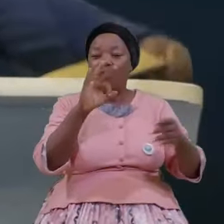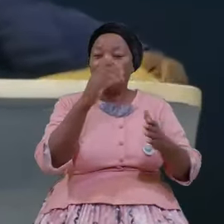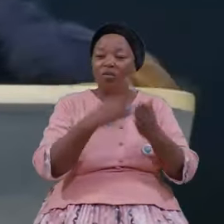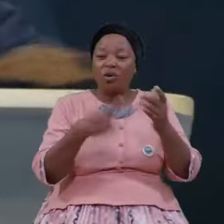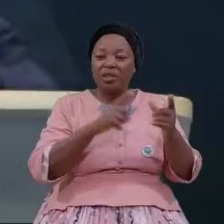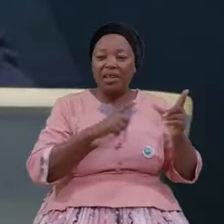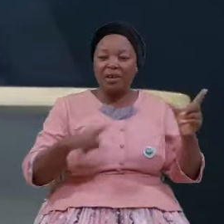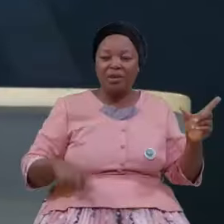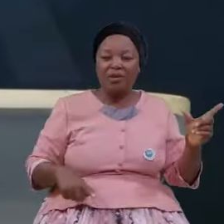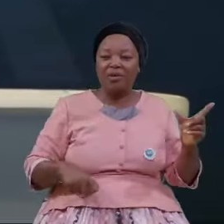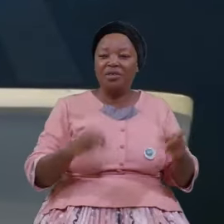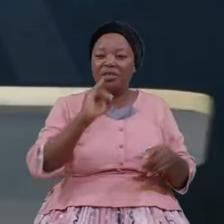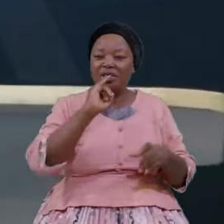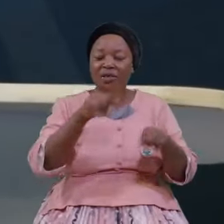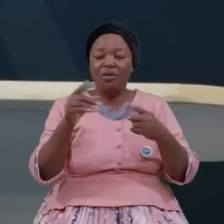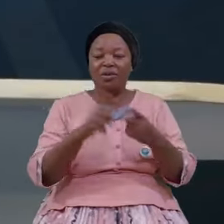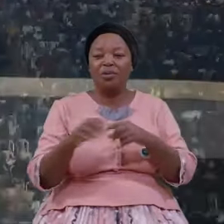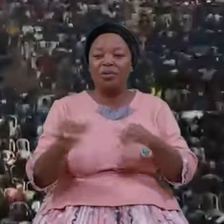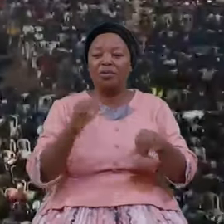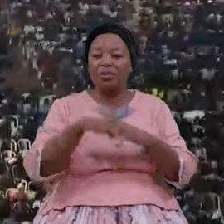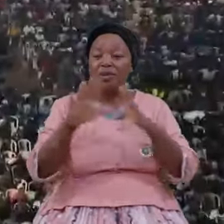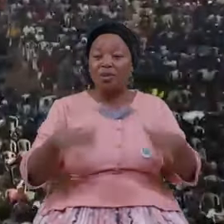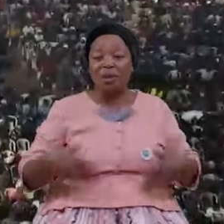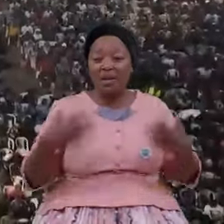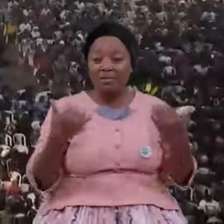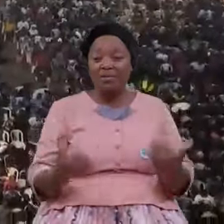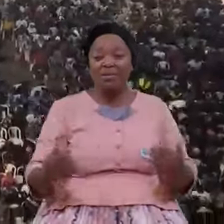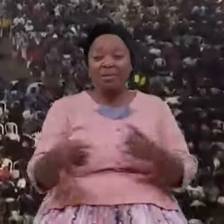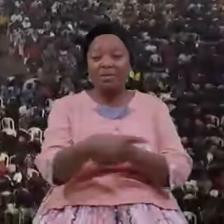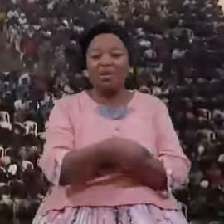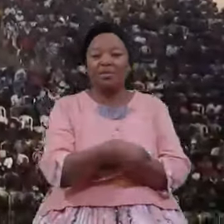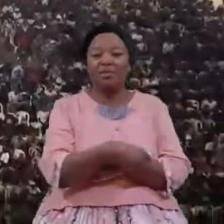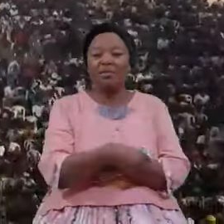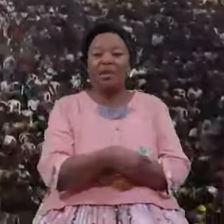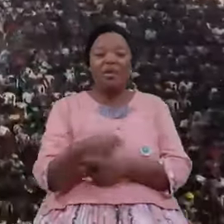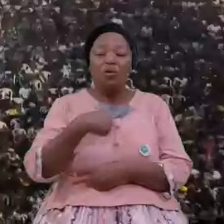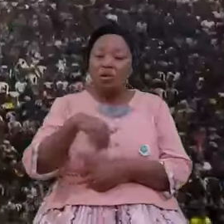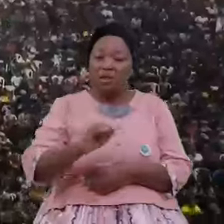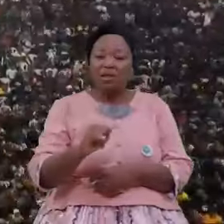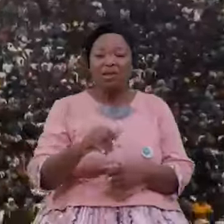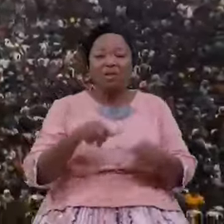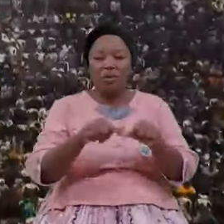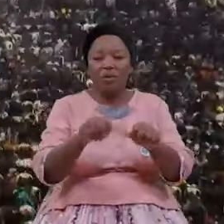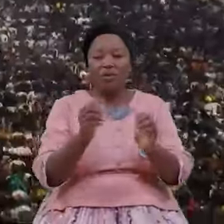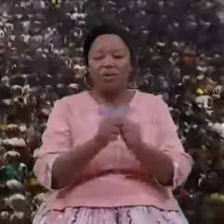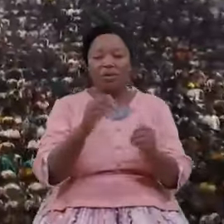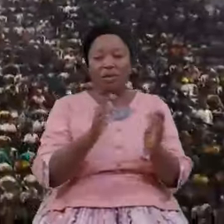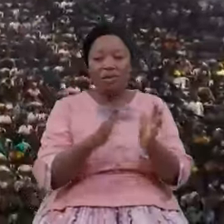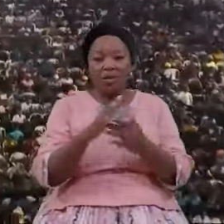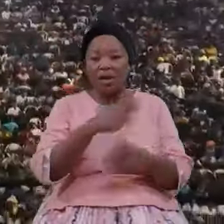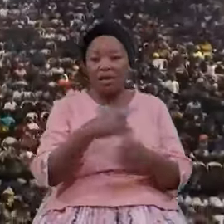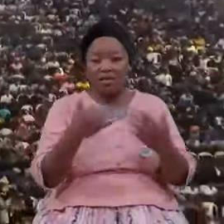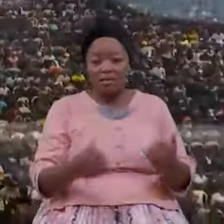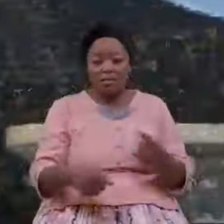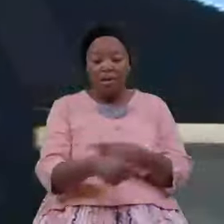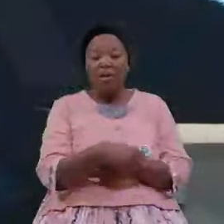is going to do in your life today. We'll see continuing with Jesus. And today we're talking about